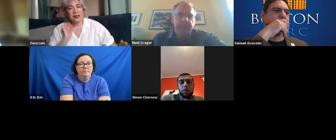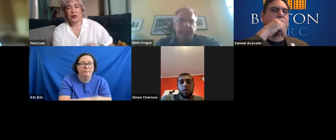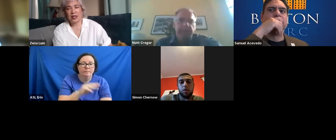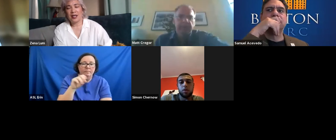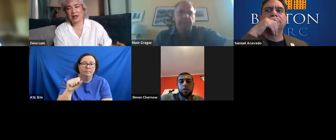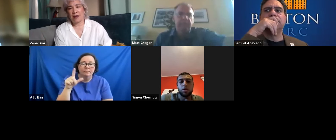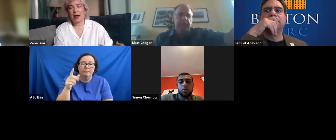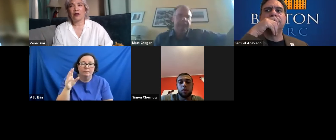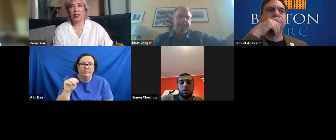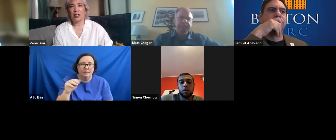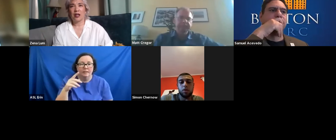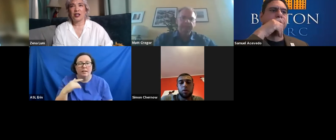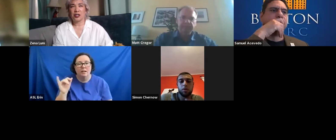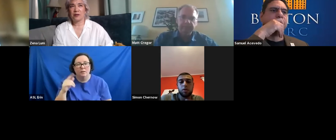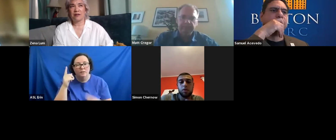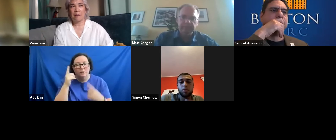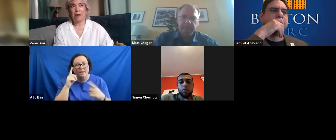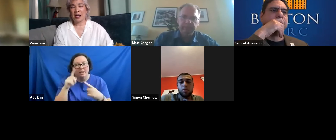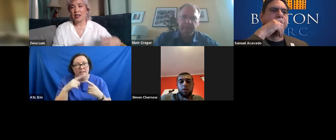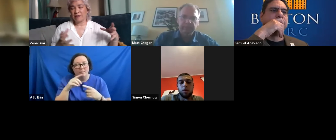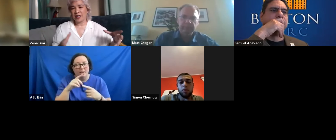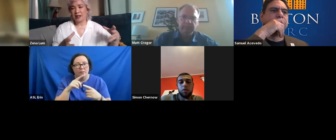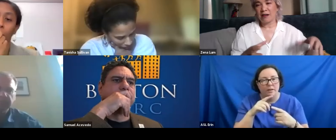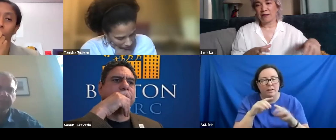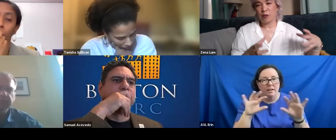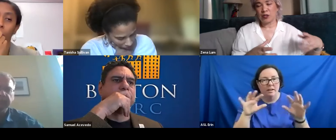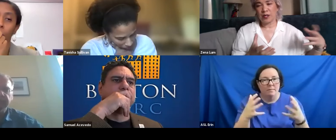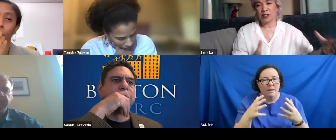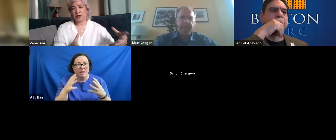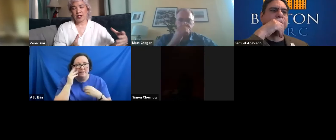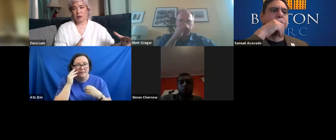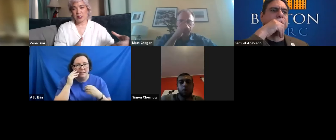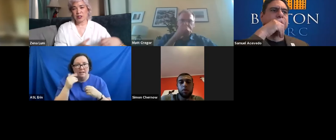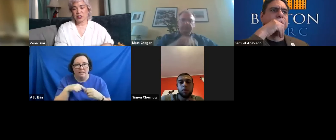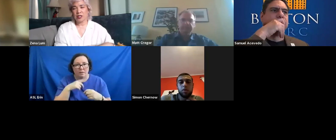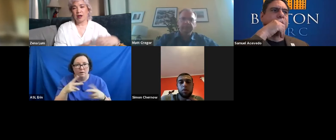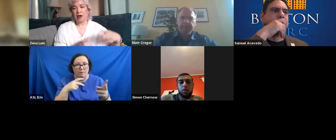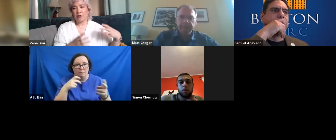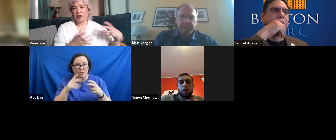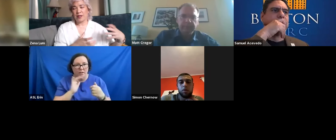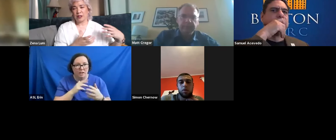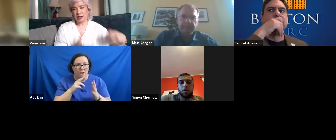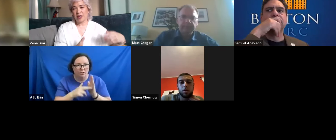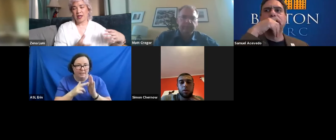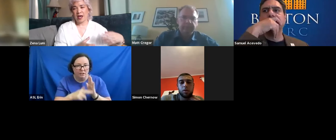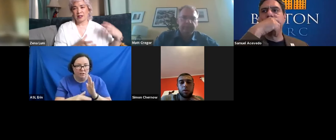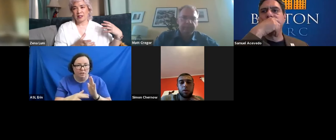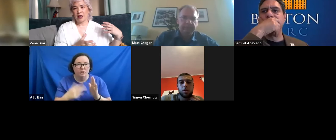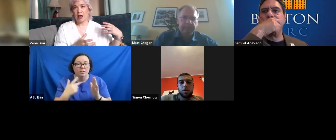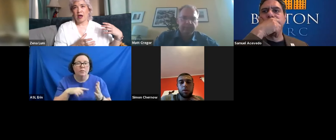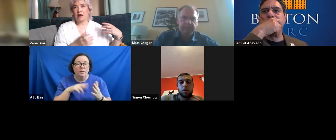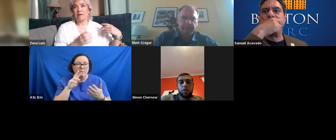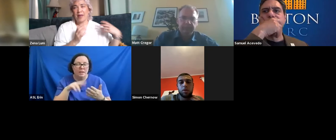I was also thinking about, in terms of the body of data from which we are doing our research, we've been looking